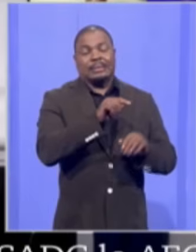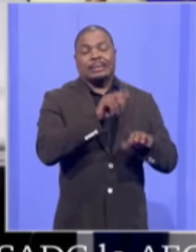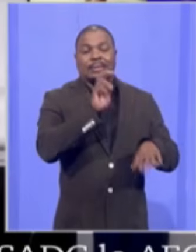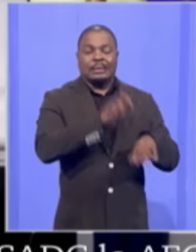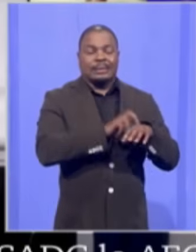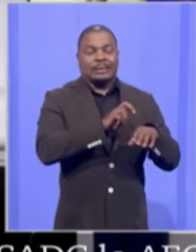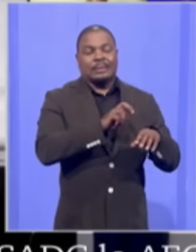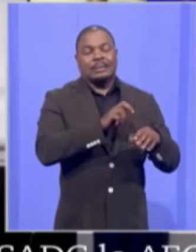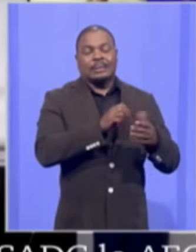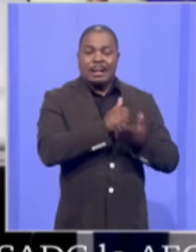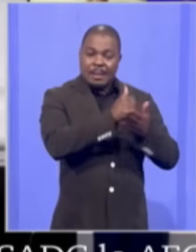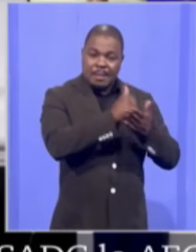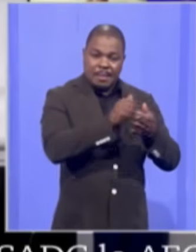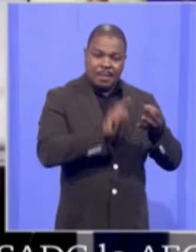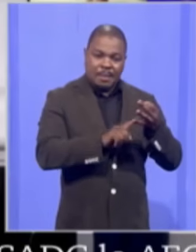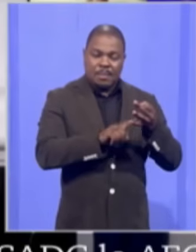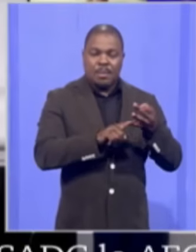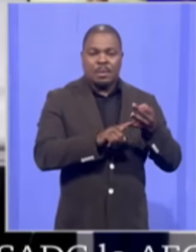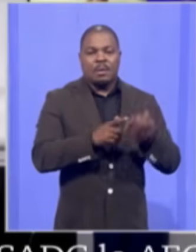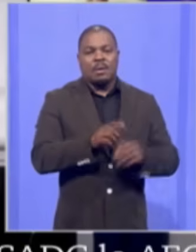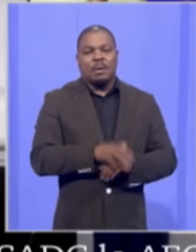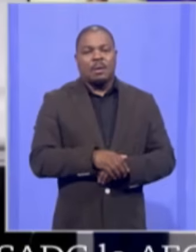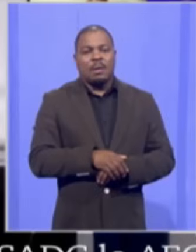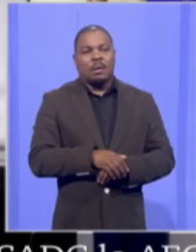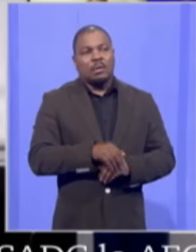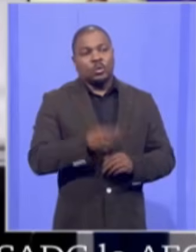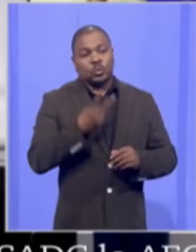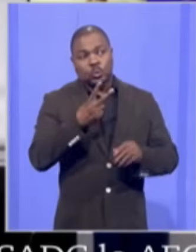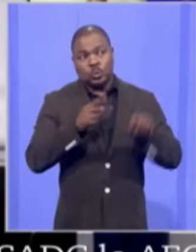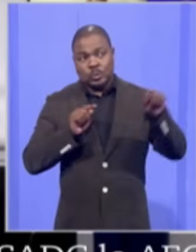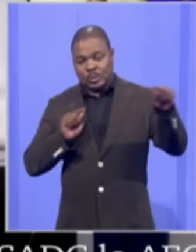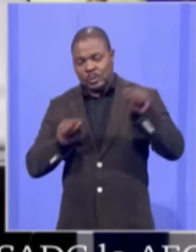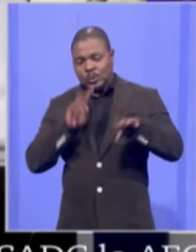the stability of our two regions.